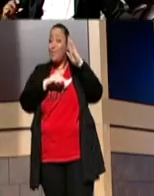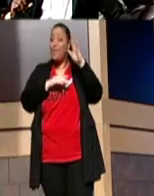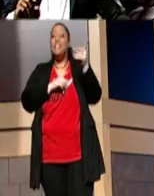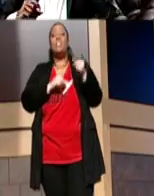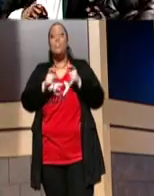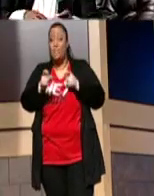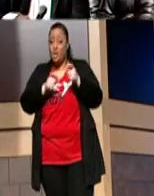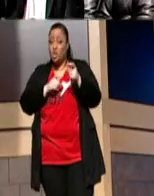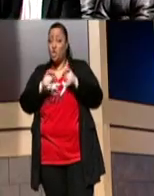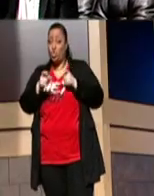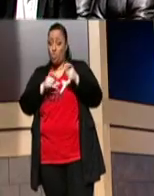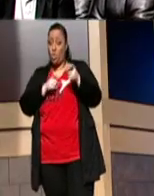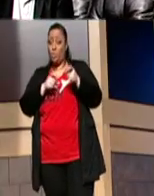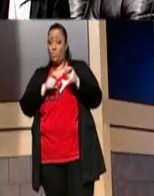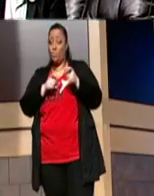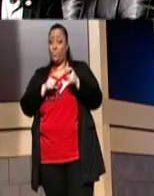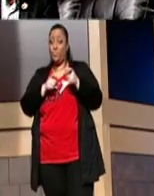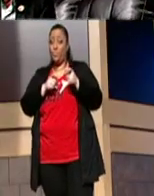under control.